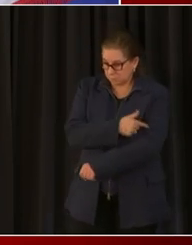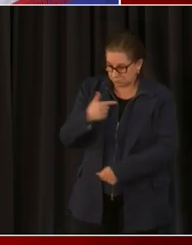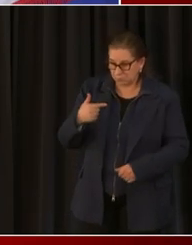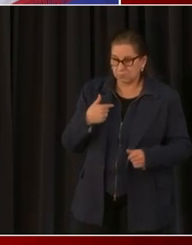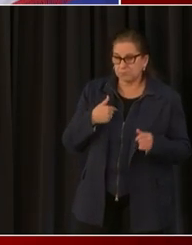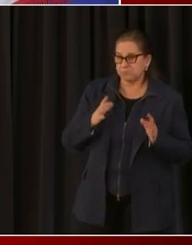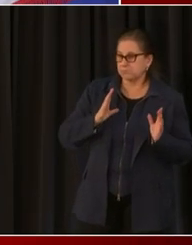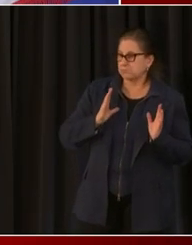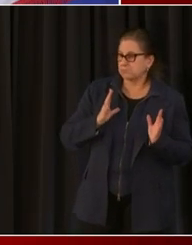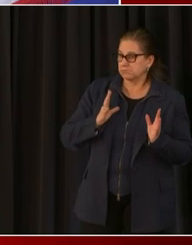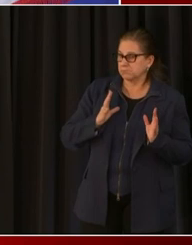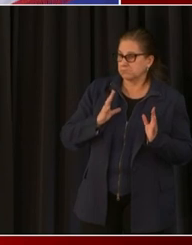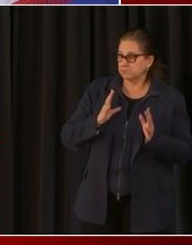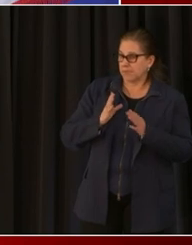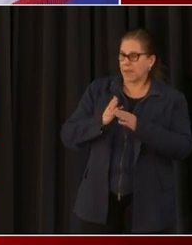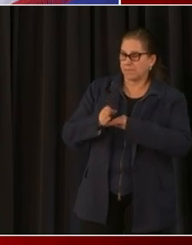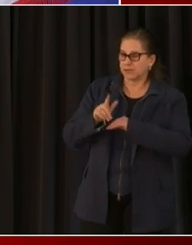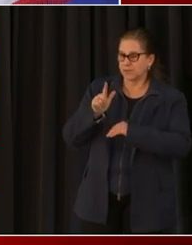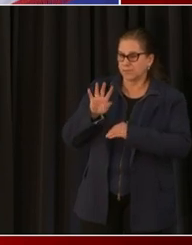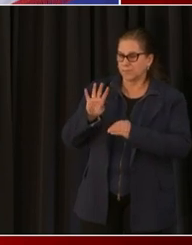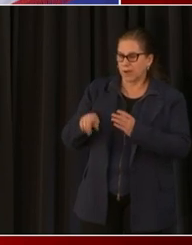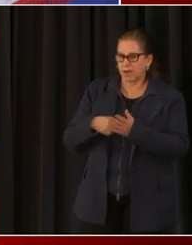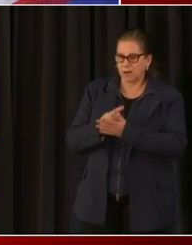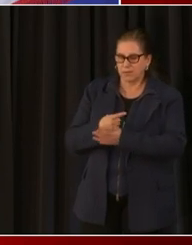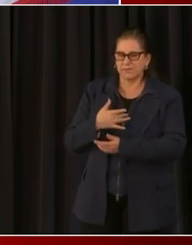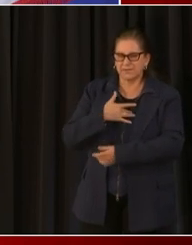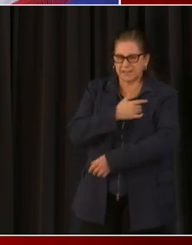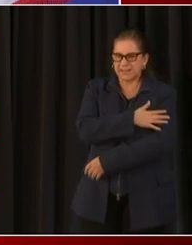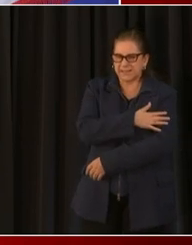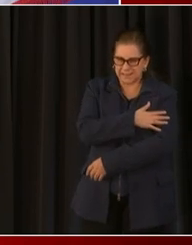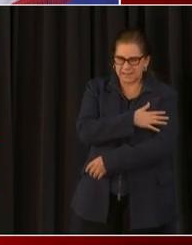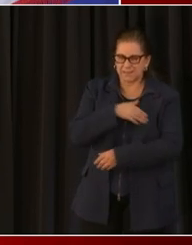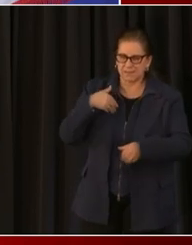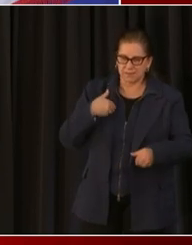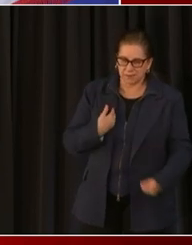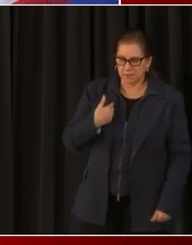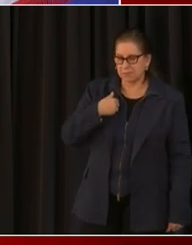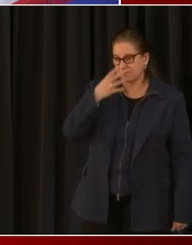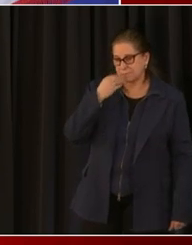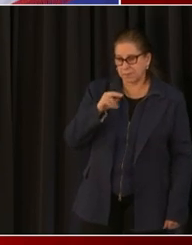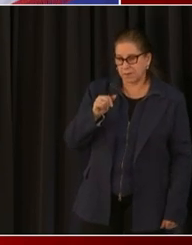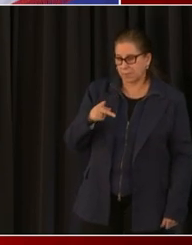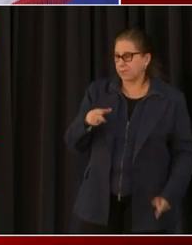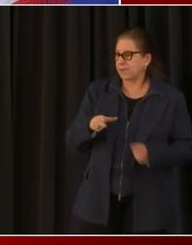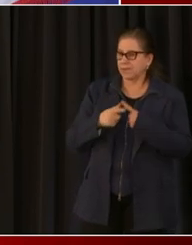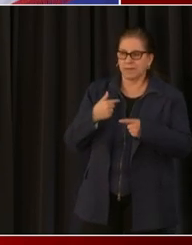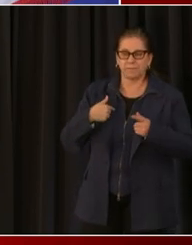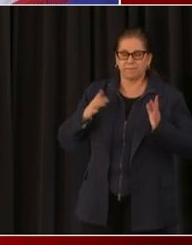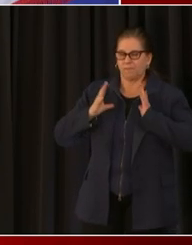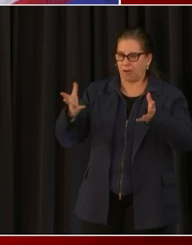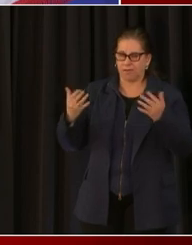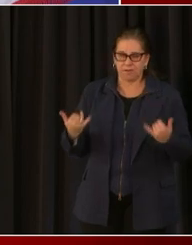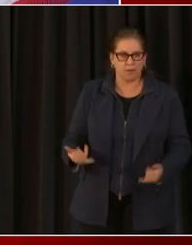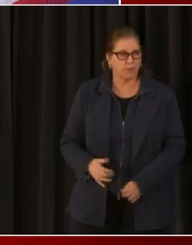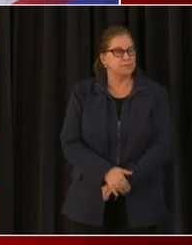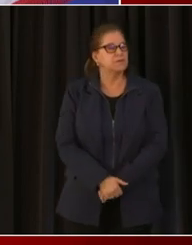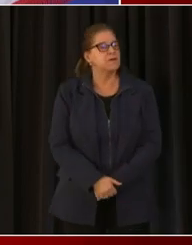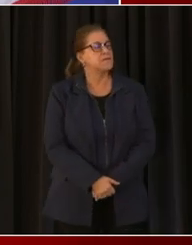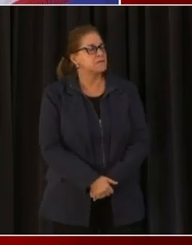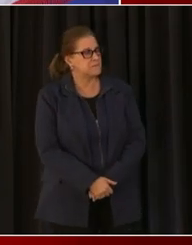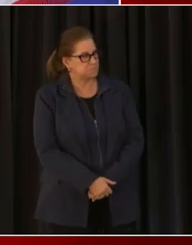later, where I felt kind of fatigued and tired. I took a nap, and then I felt better. Thank you.